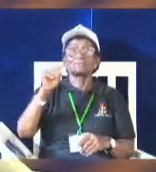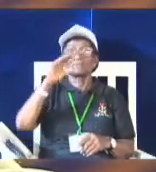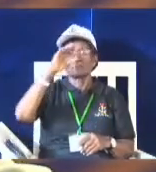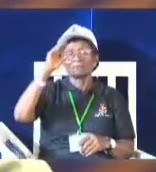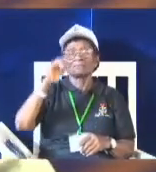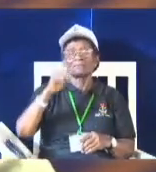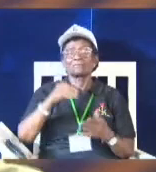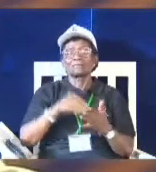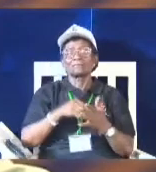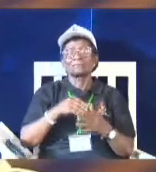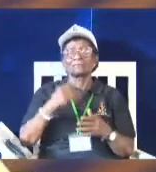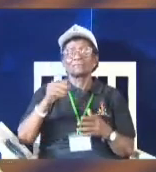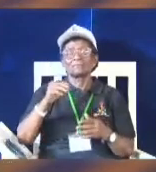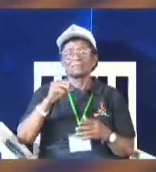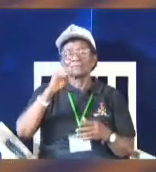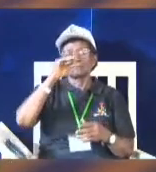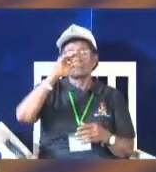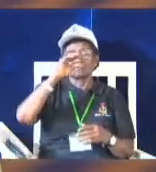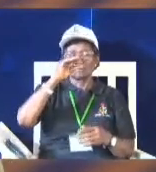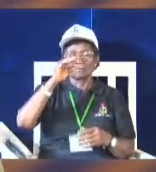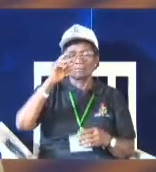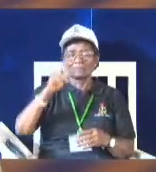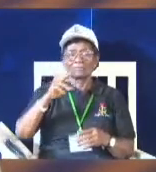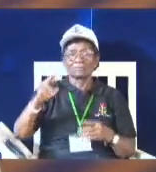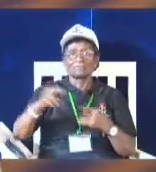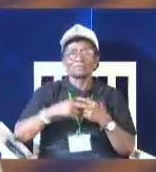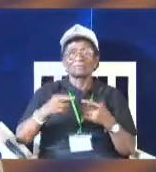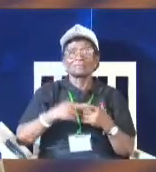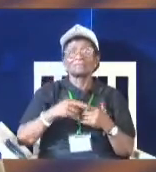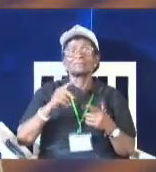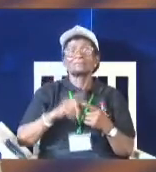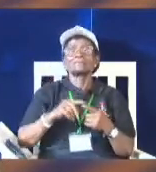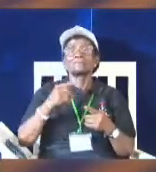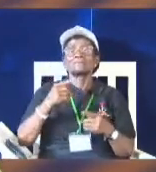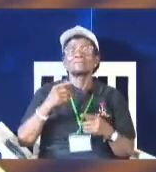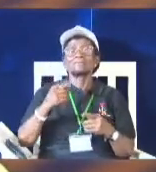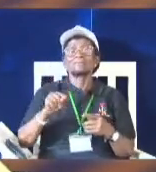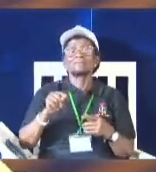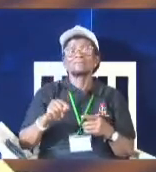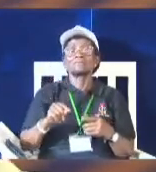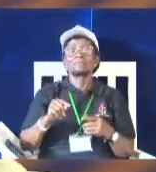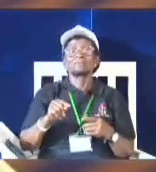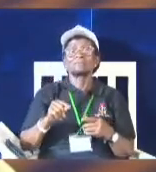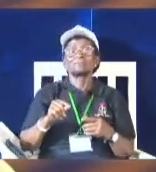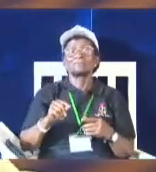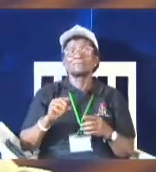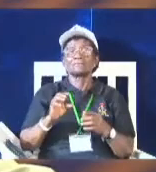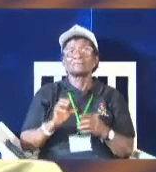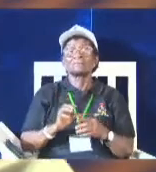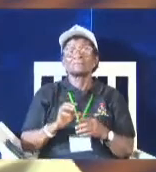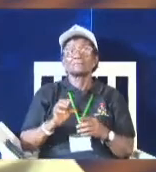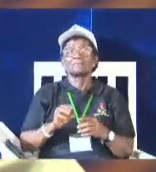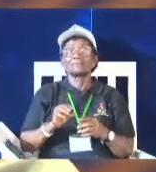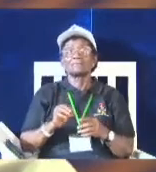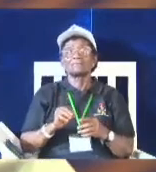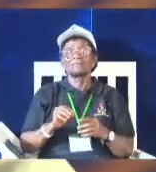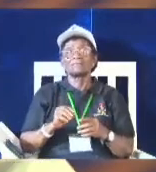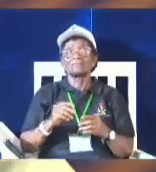The boy returned to the hospital, to the campus, and things got worse. To cut a long story